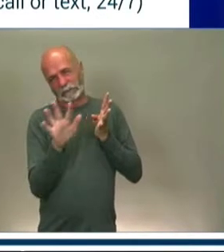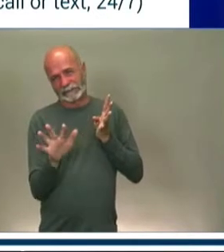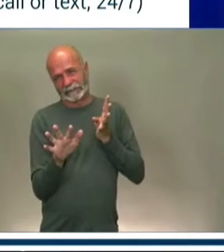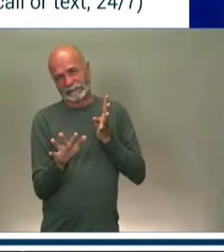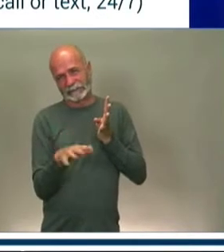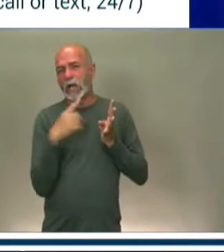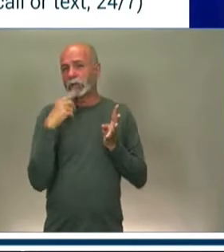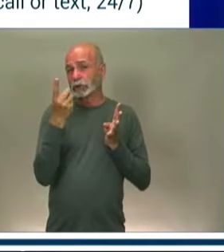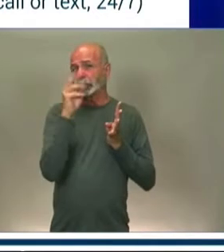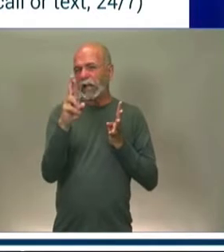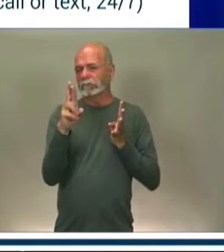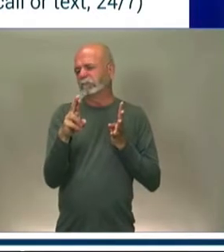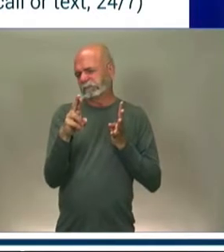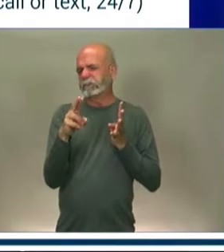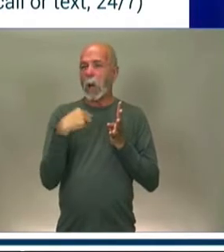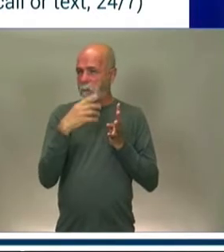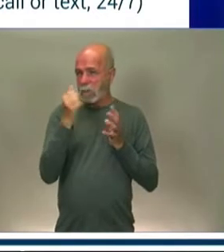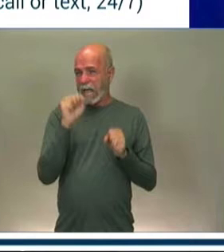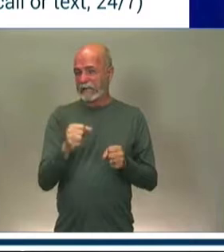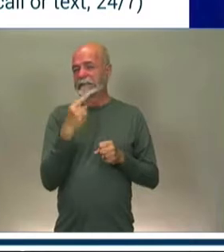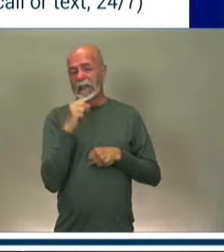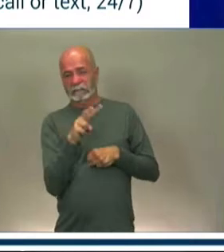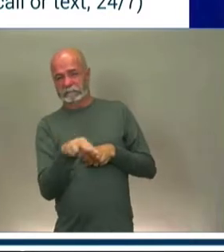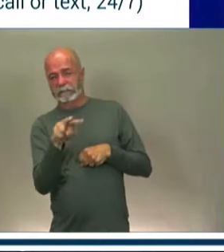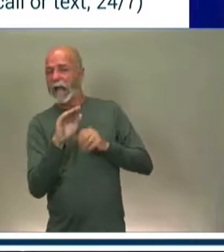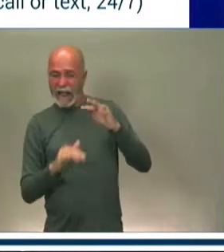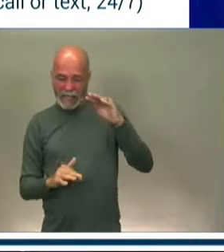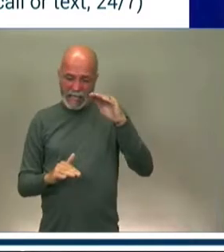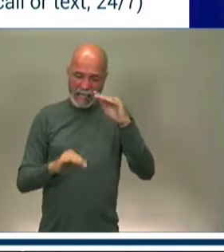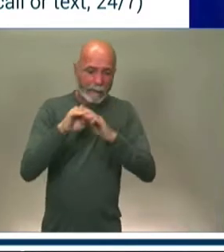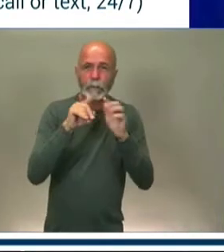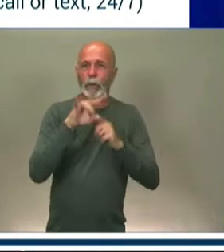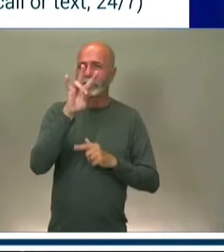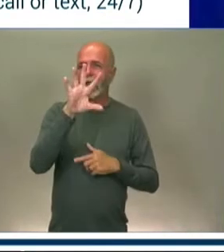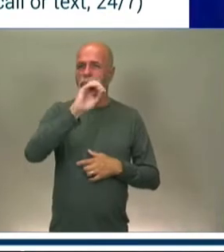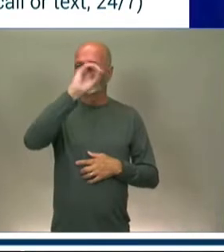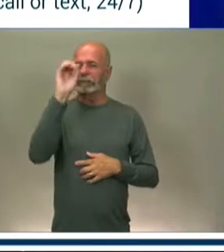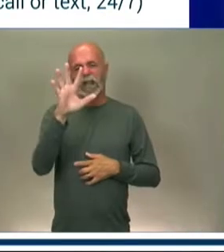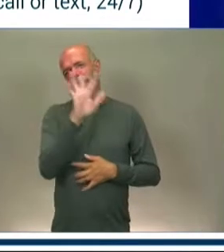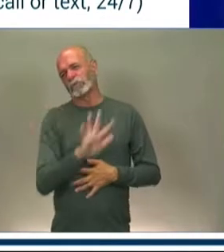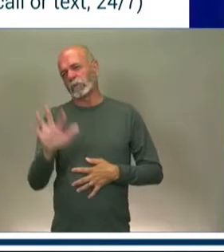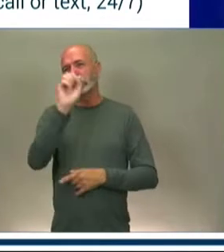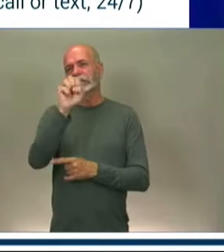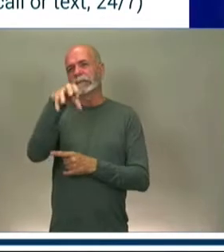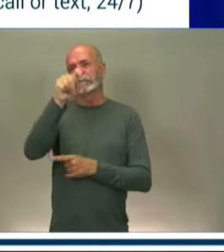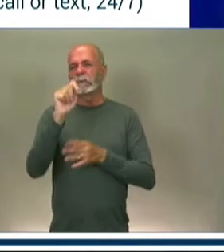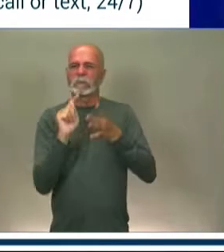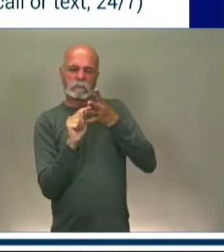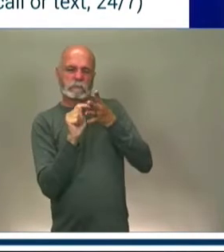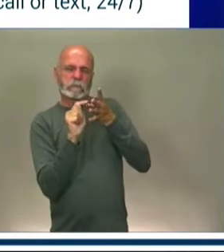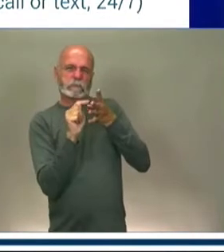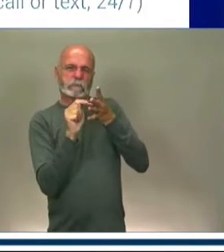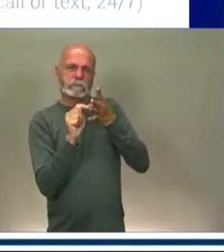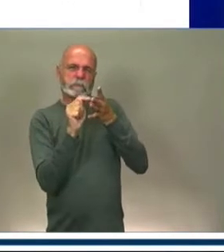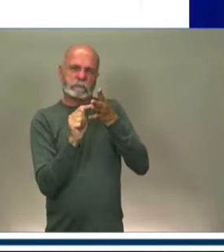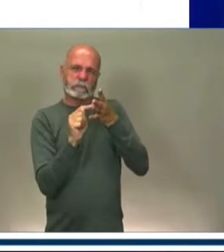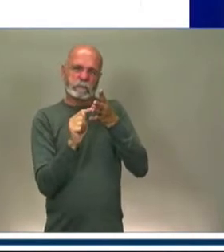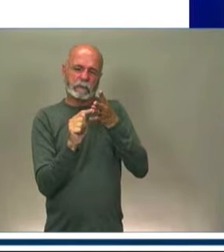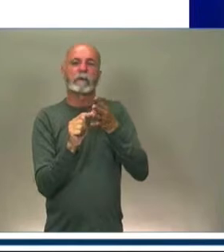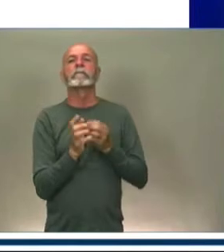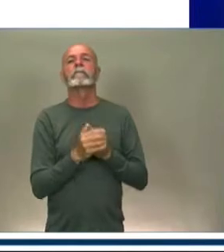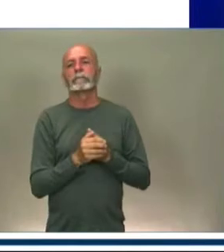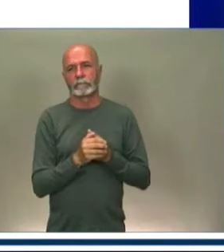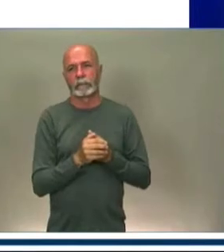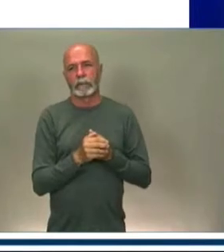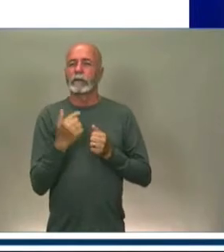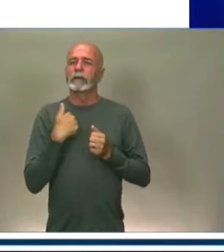our 75% target by the middle of September, or maybe even sooner. That's why today we're setting